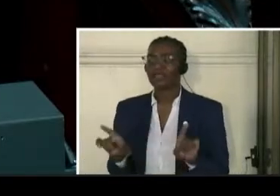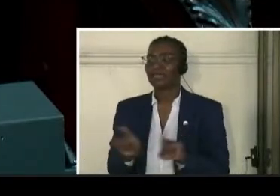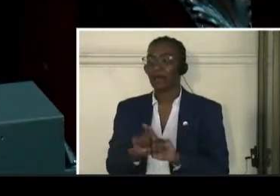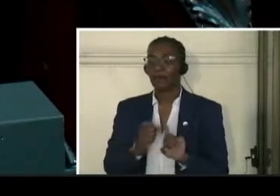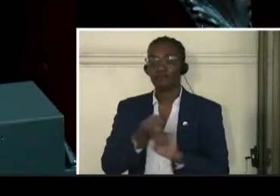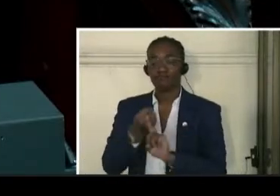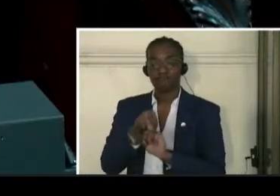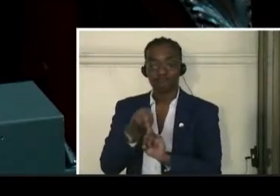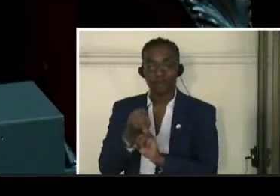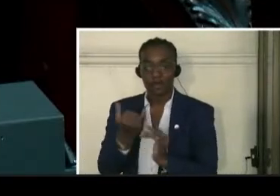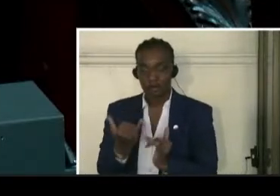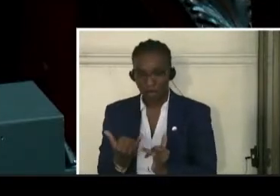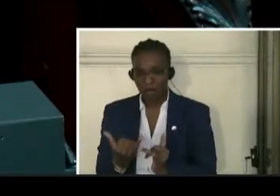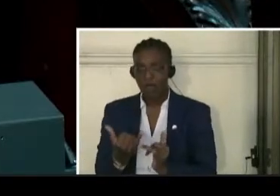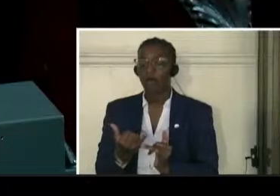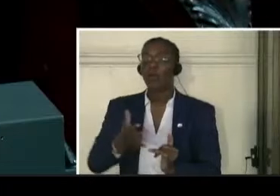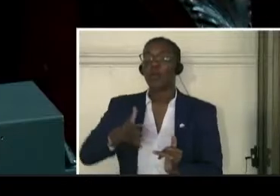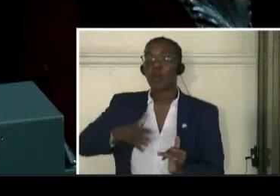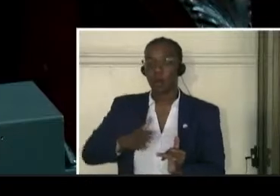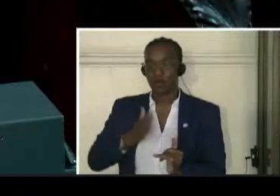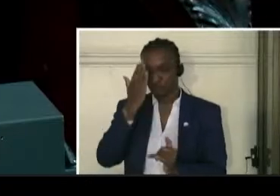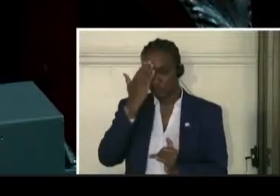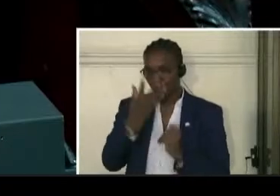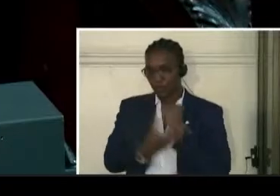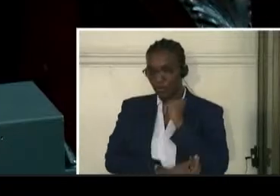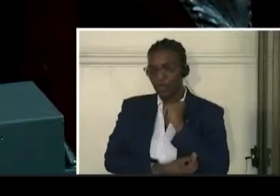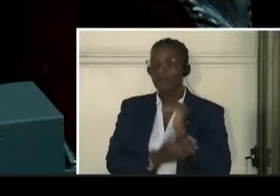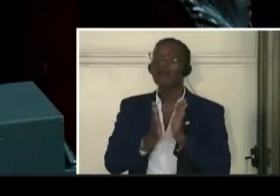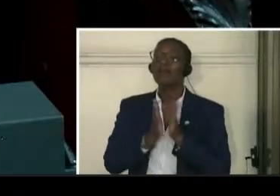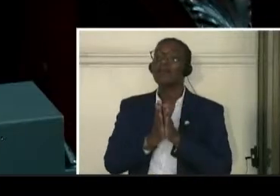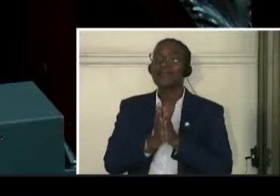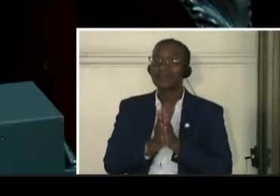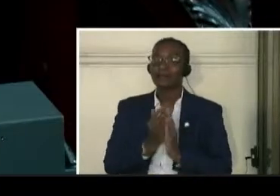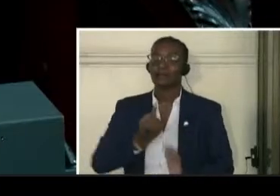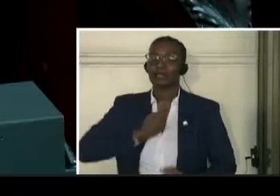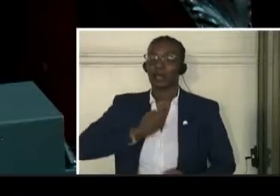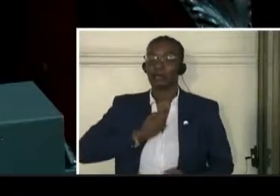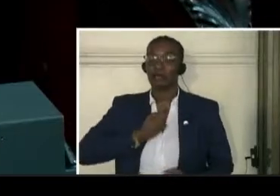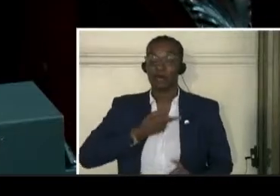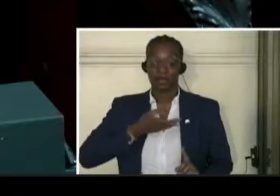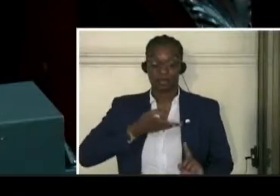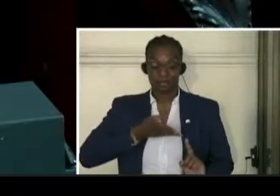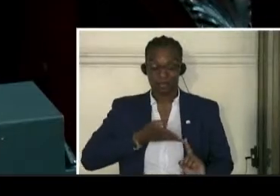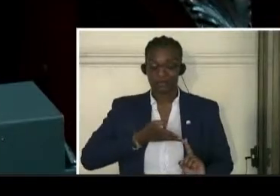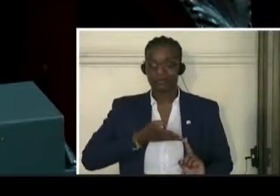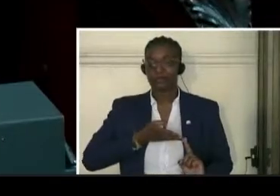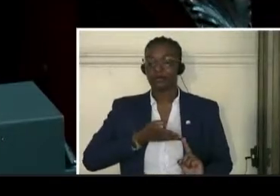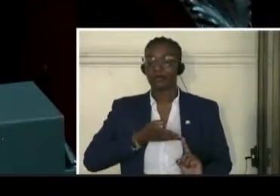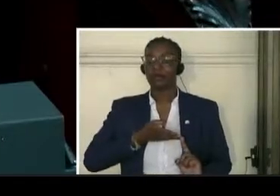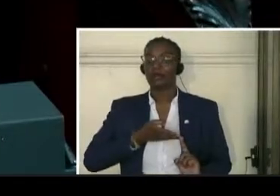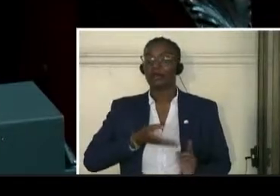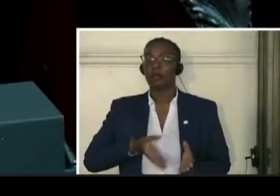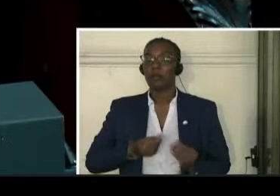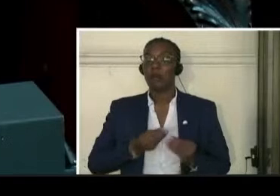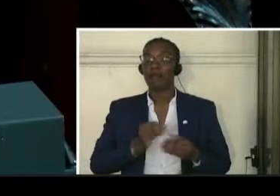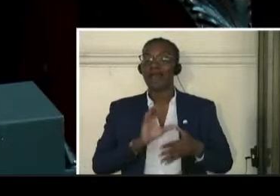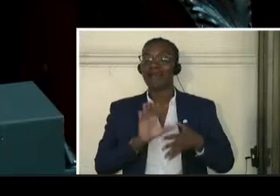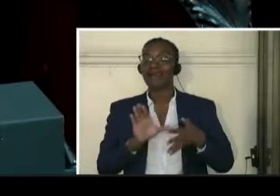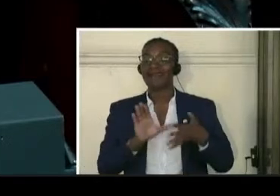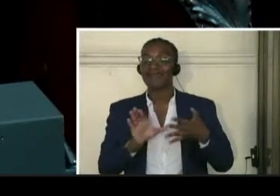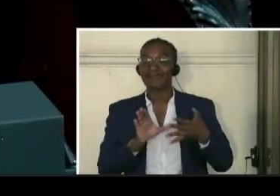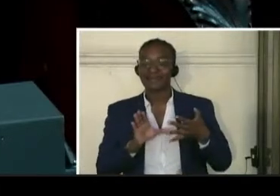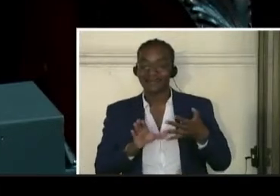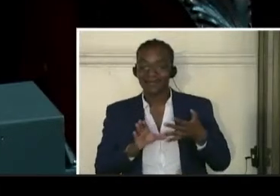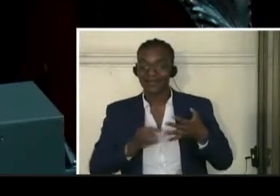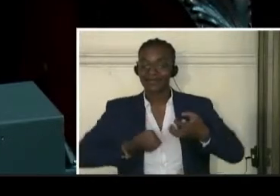democracy that we pursue and lend towards the poor. One is also pleased to note that this finds a characterization and